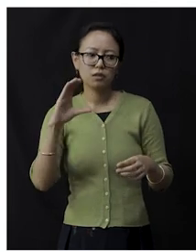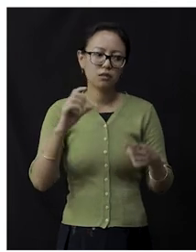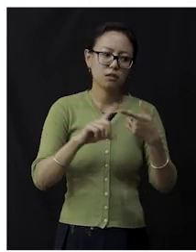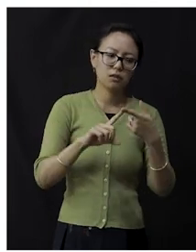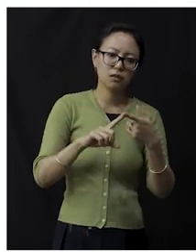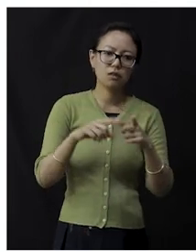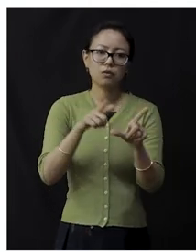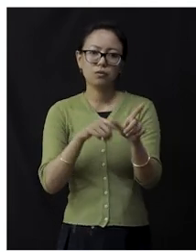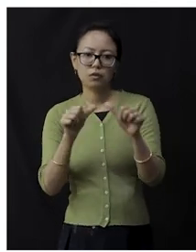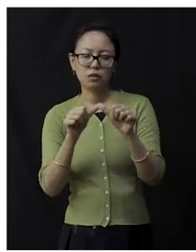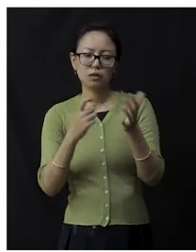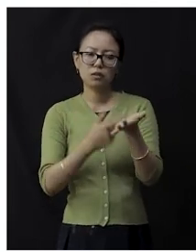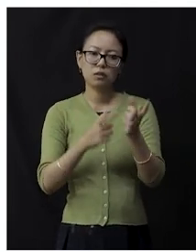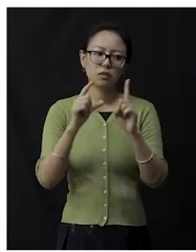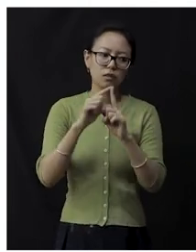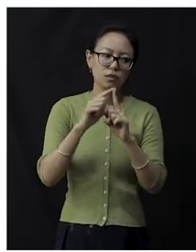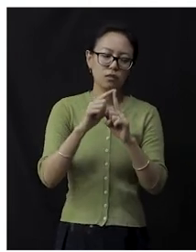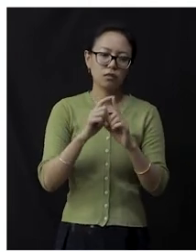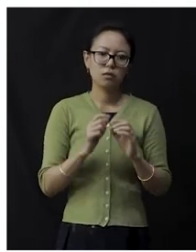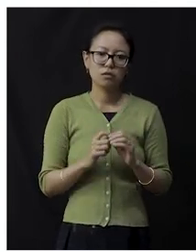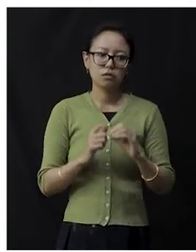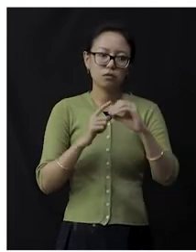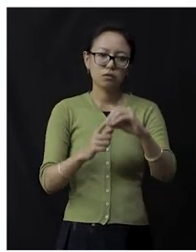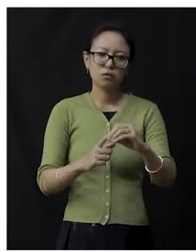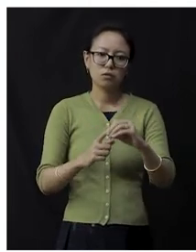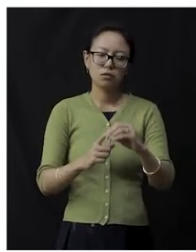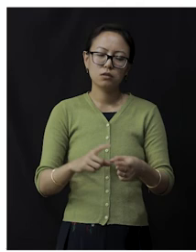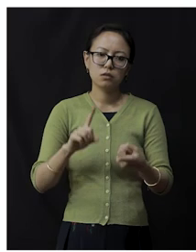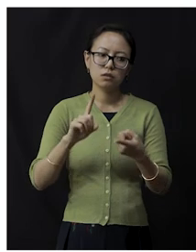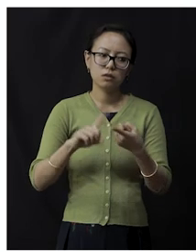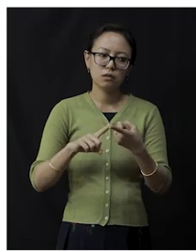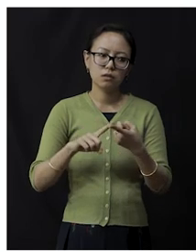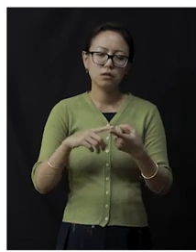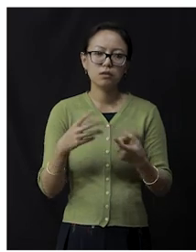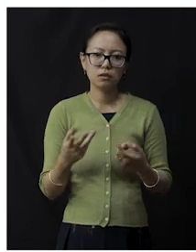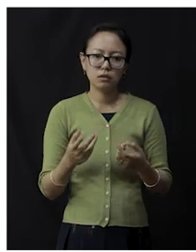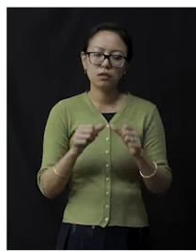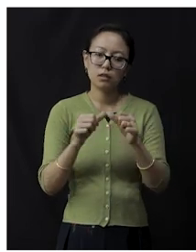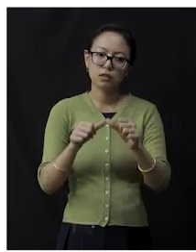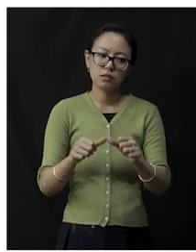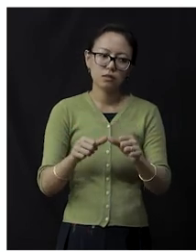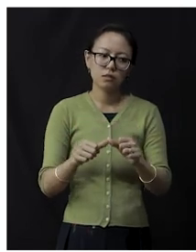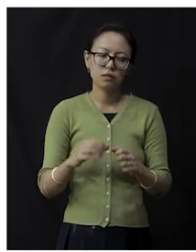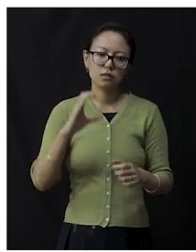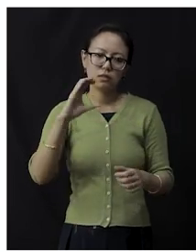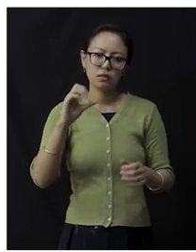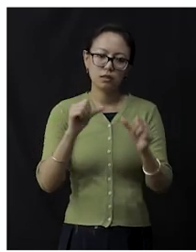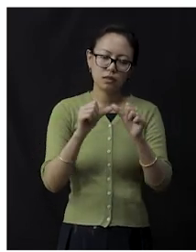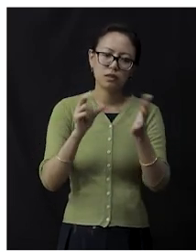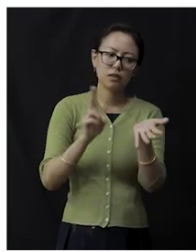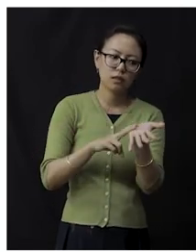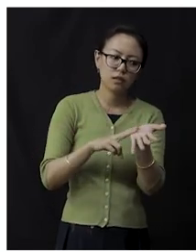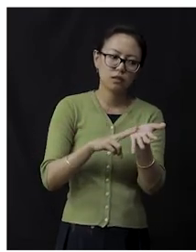one, mouse, kind, owl, can. So K, sorry, C, that's the first one, can. C,